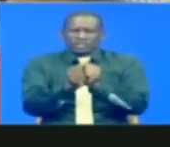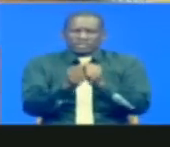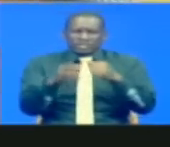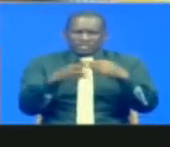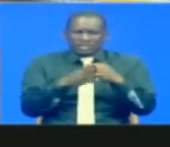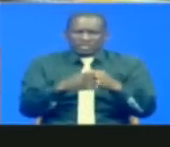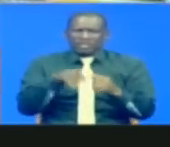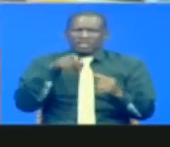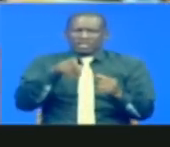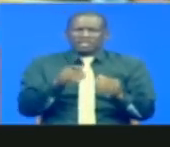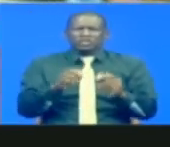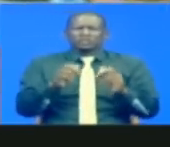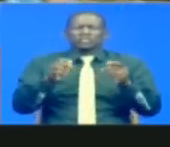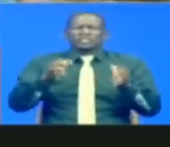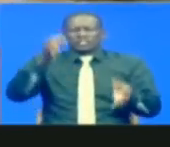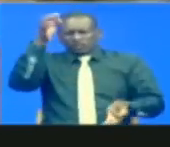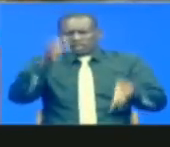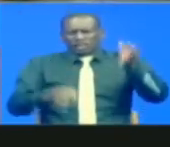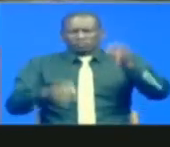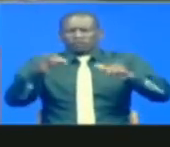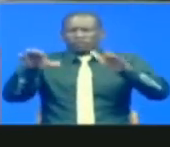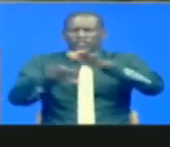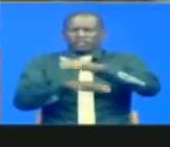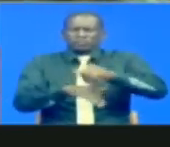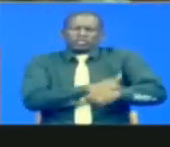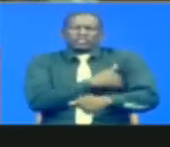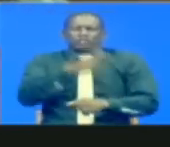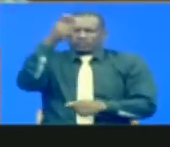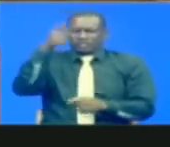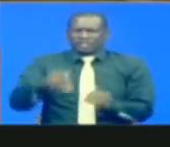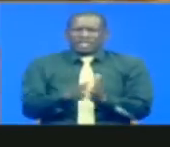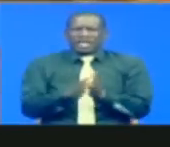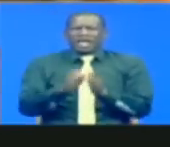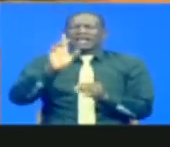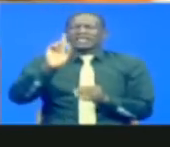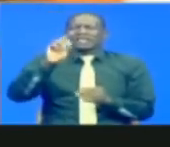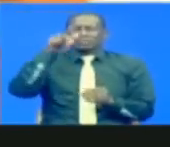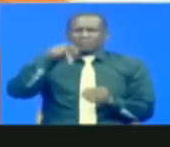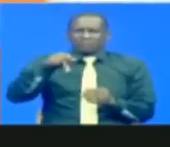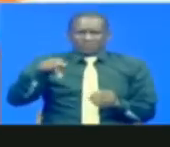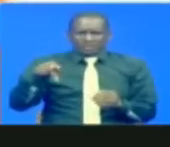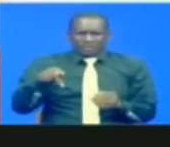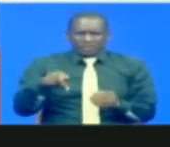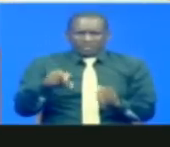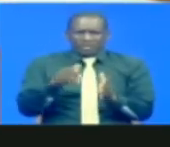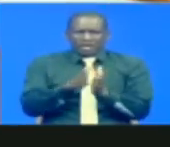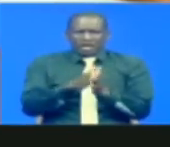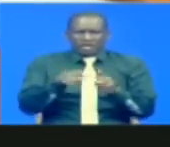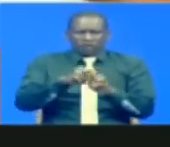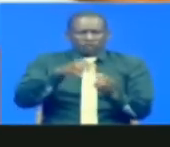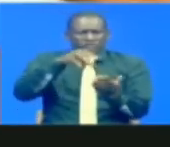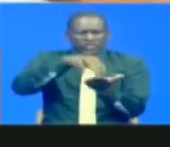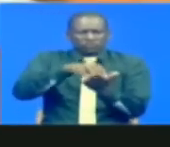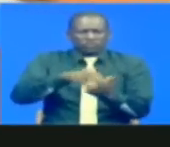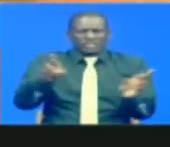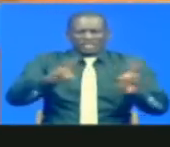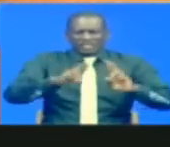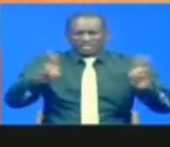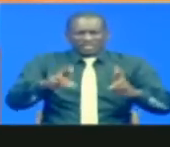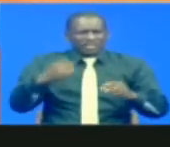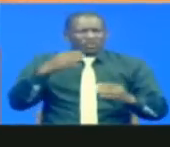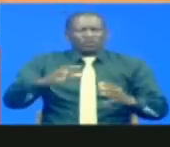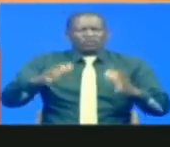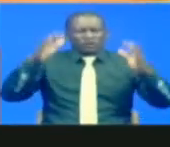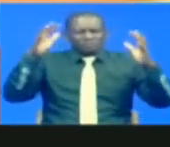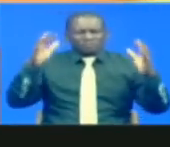These were key rulings for the Deputy Chief Justice and Director of Public Prosecutions, and the stage is now set for a titanic